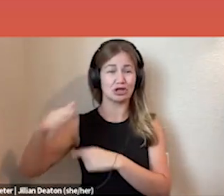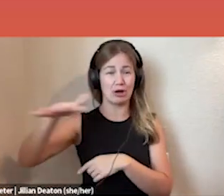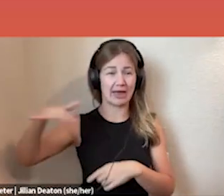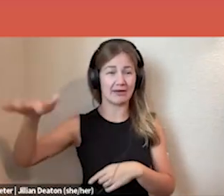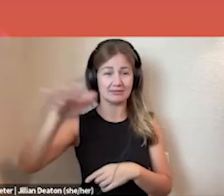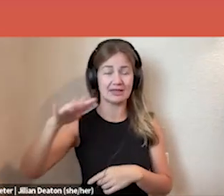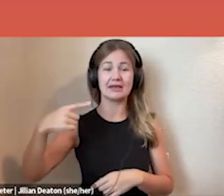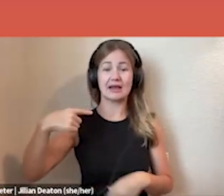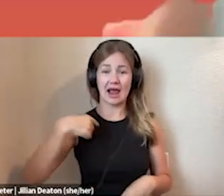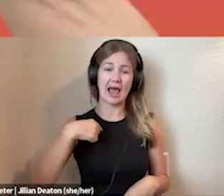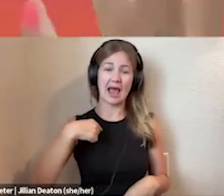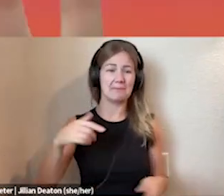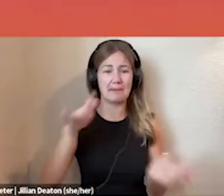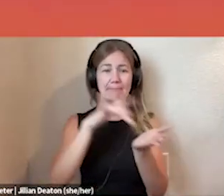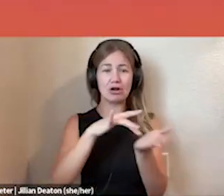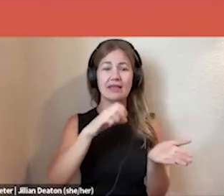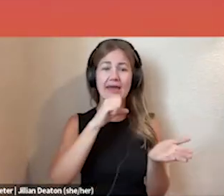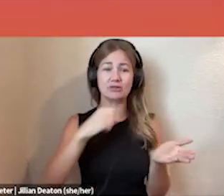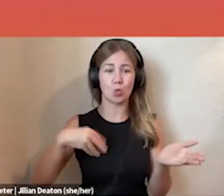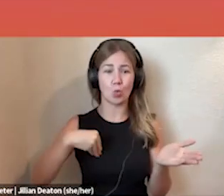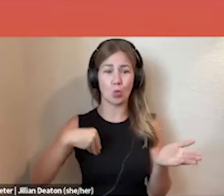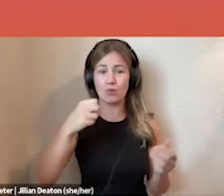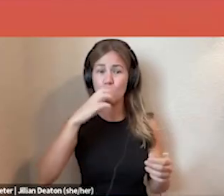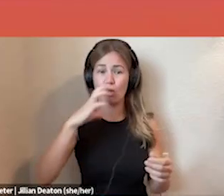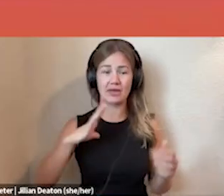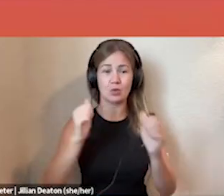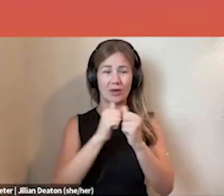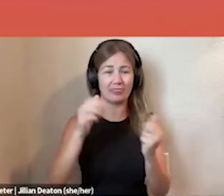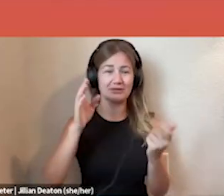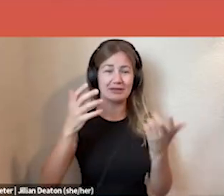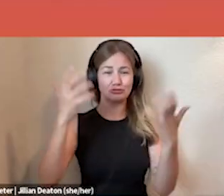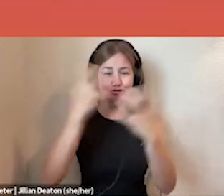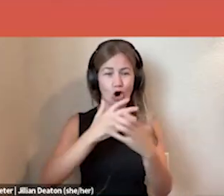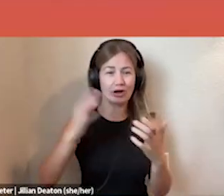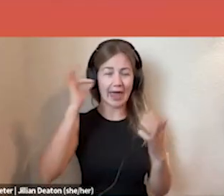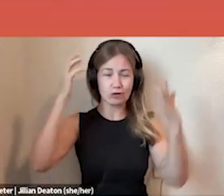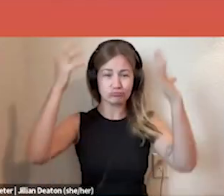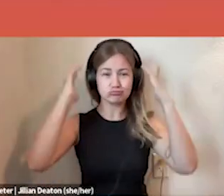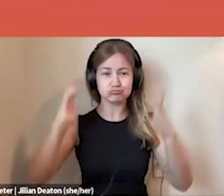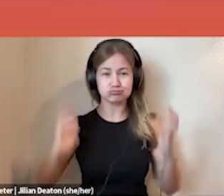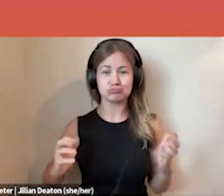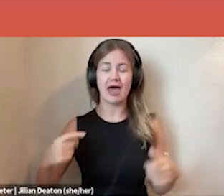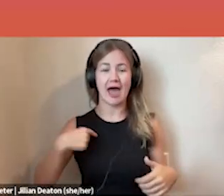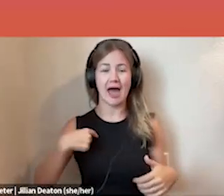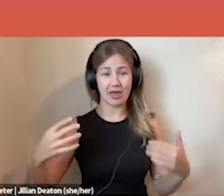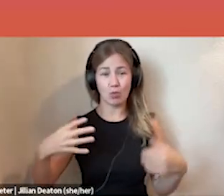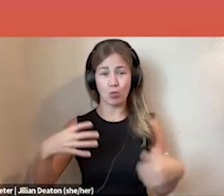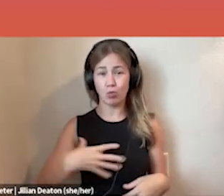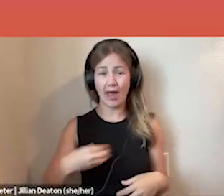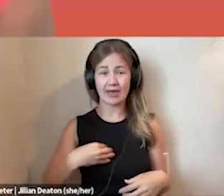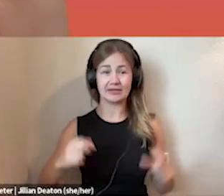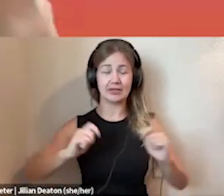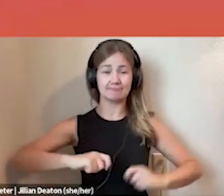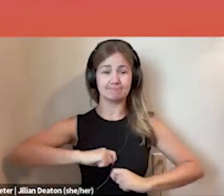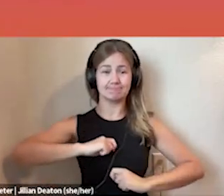middle-aged white woman with long, wavy dark hair and bangs. I'm wearing a white collared short sleeve top, thin gold rimmed